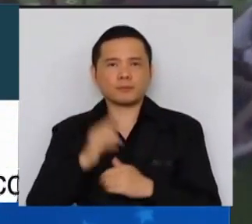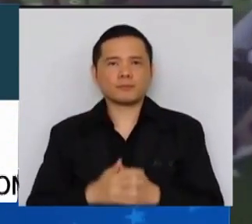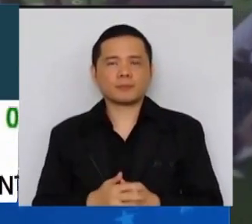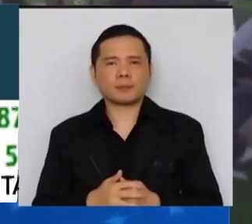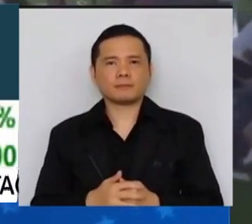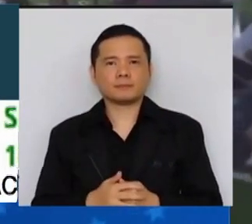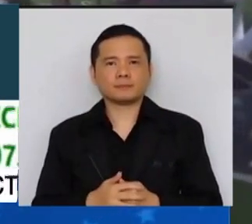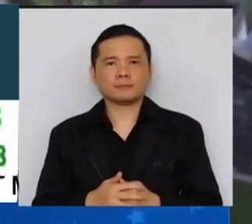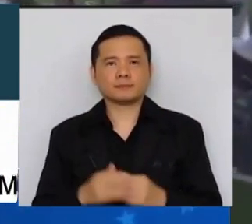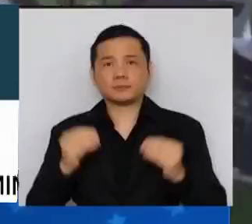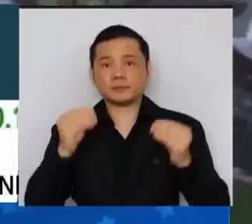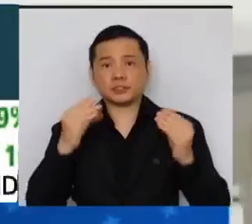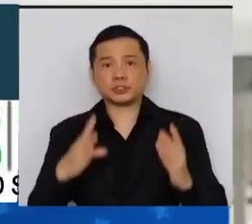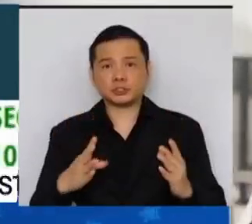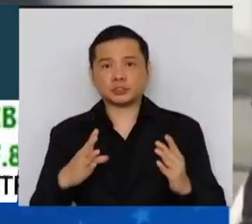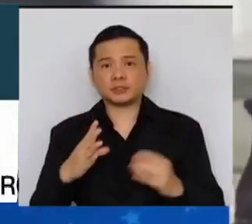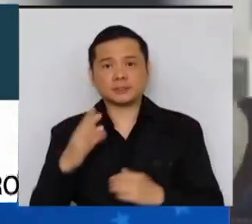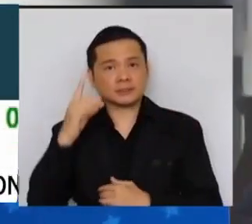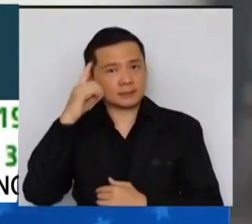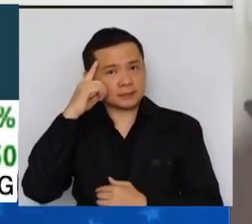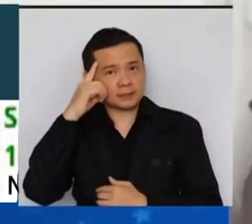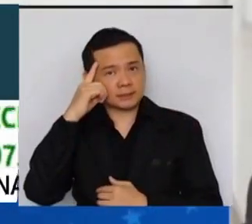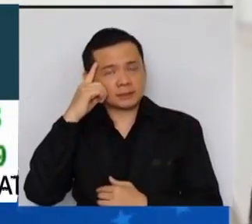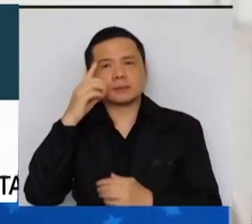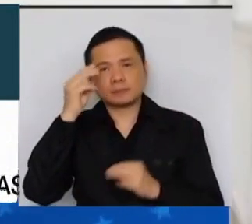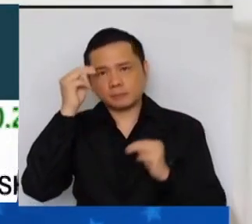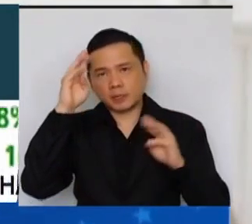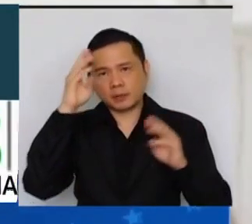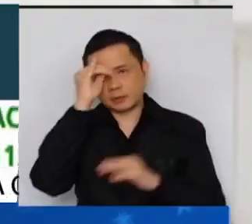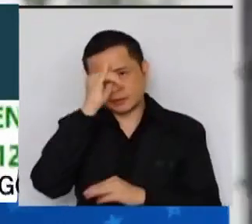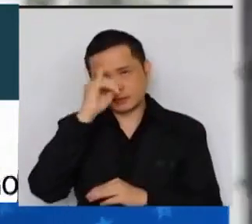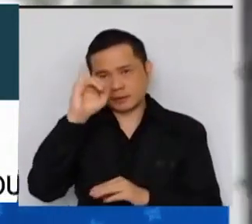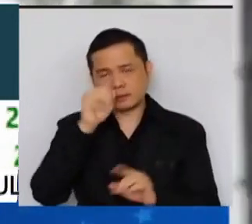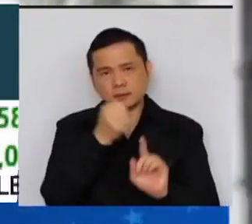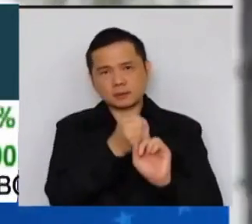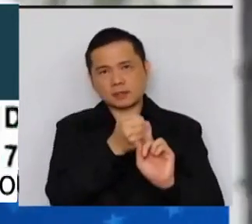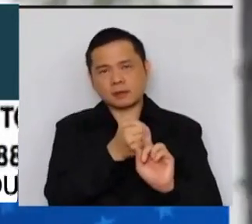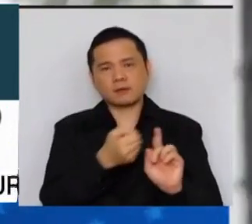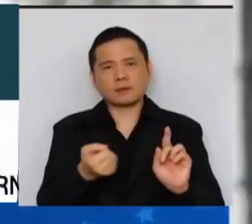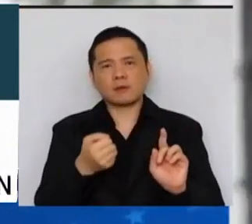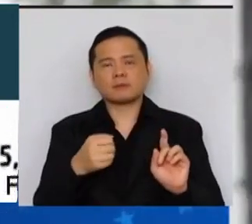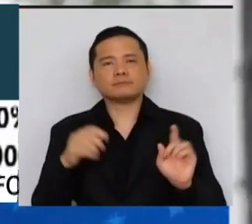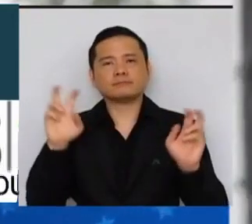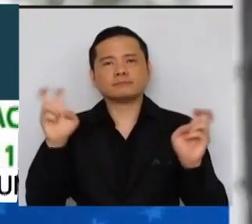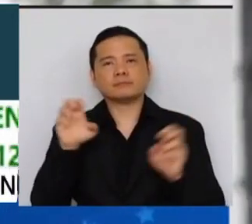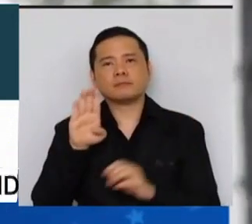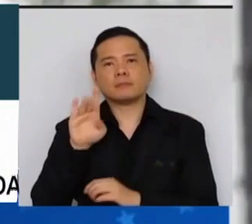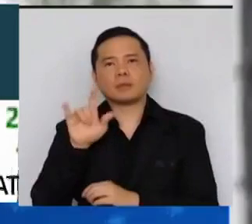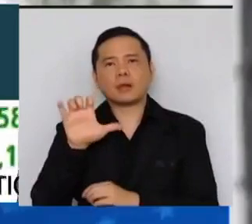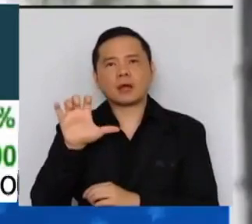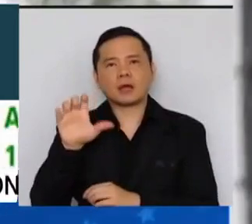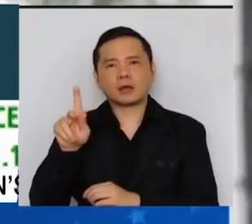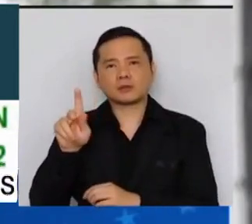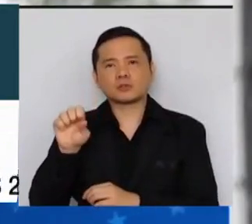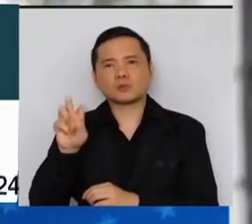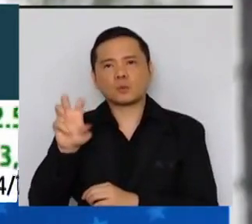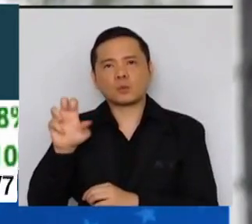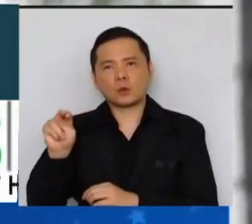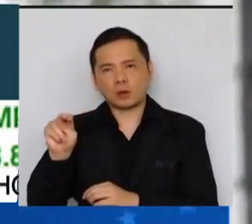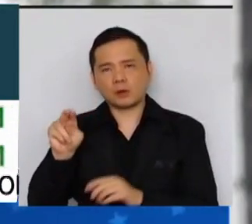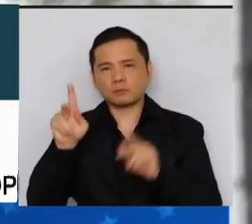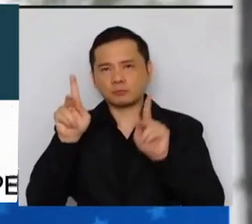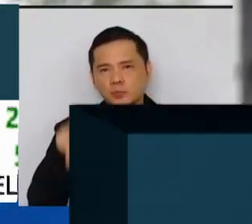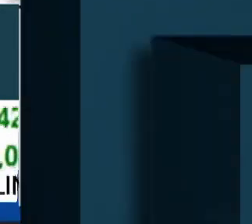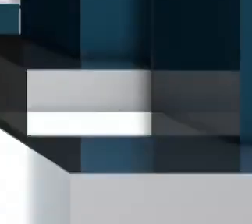Professor Tihanqui also thinks Manila Mayor Isko Moreno may be the black swan candidate in the 2022 presidential race.